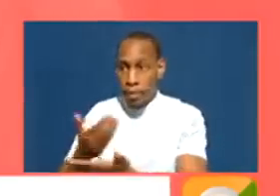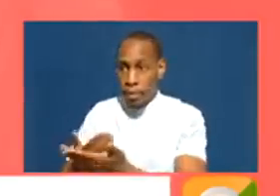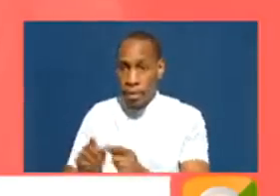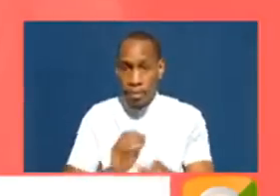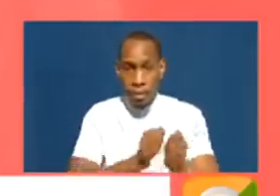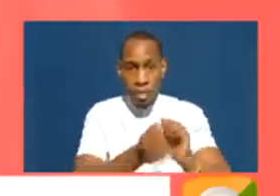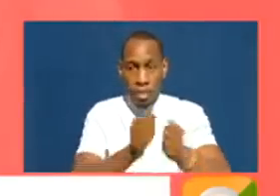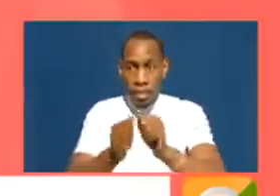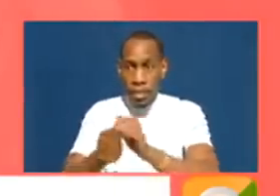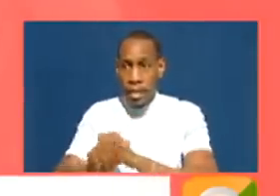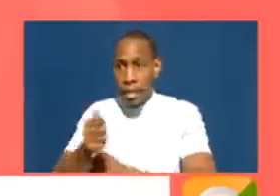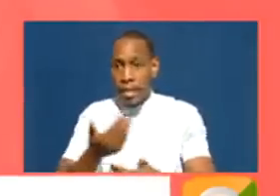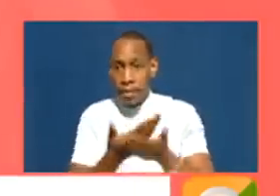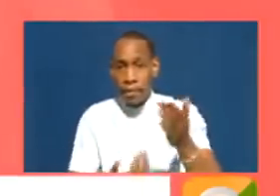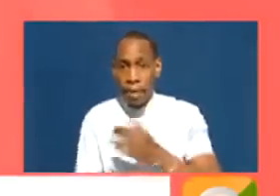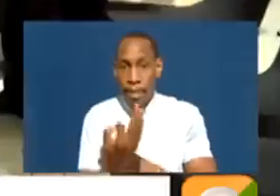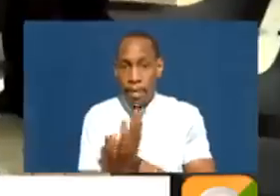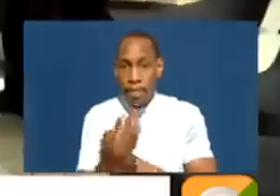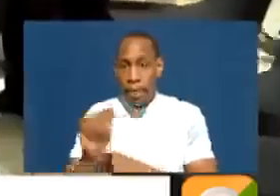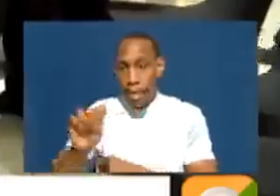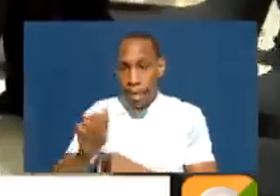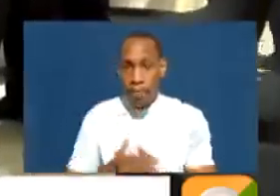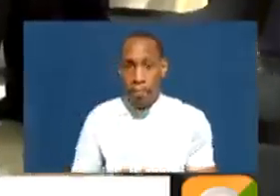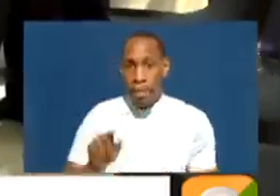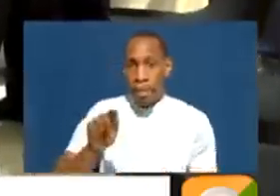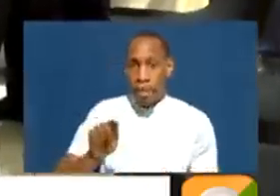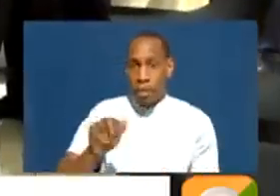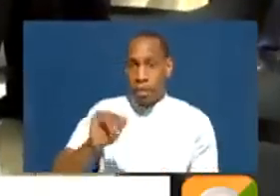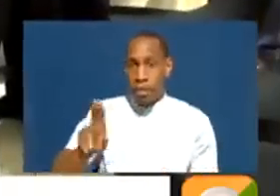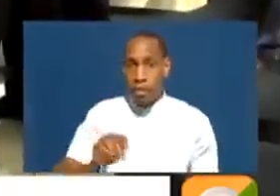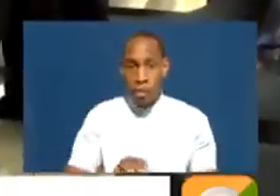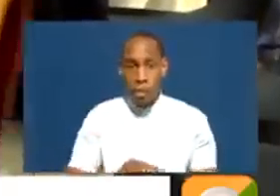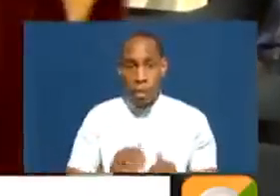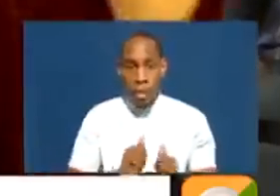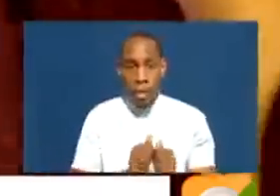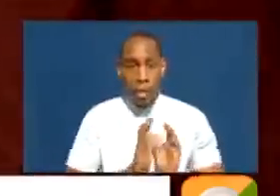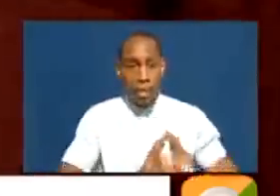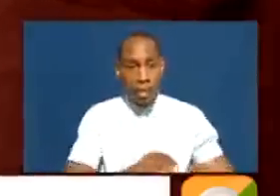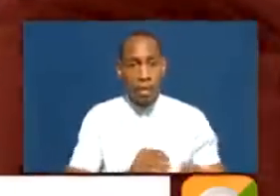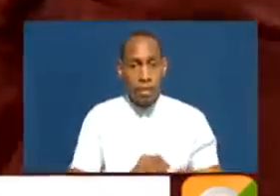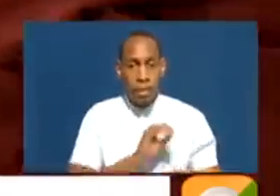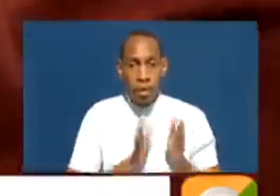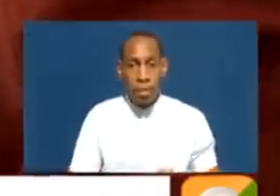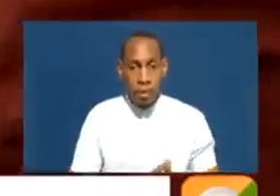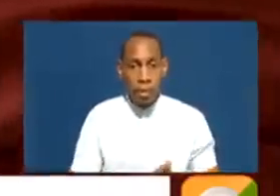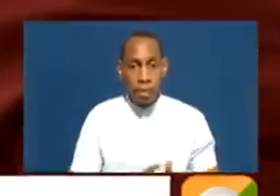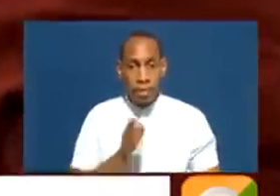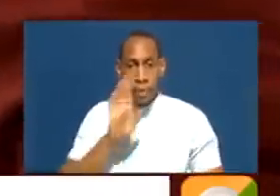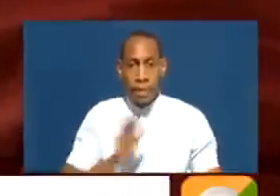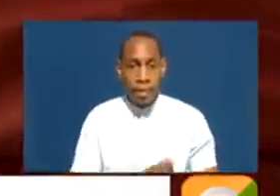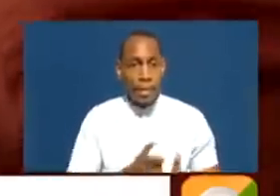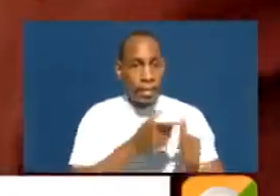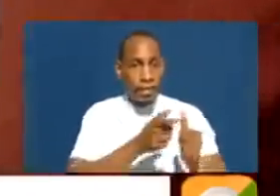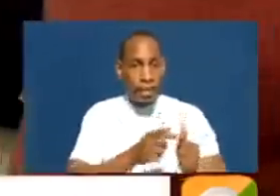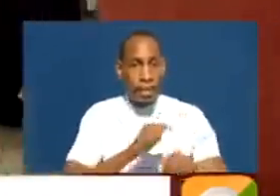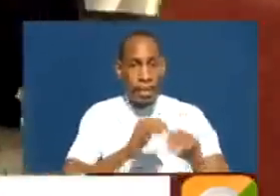being replaced by other Form 34A. Tuju refuted the three commissioners' affidavits that he had offered rewards if they